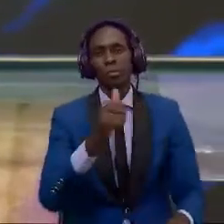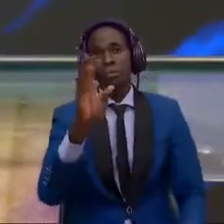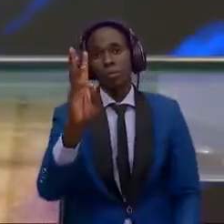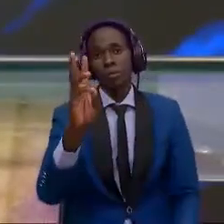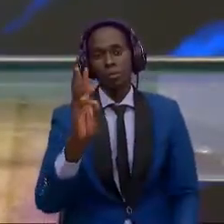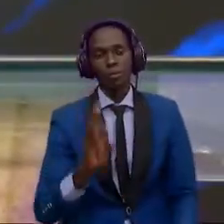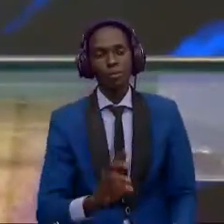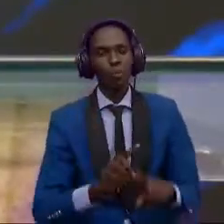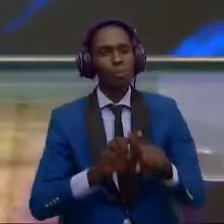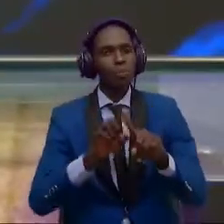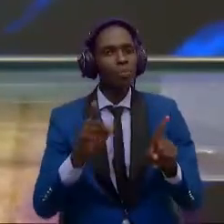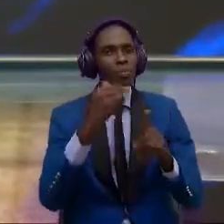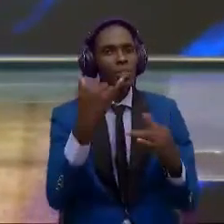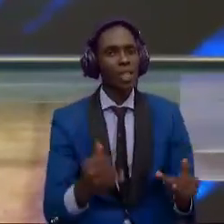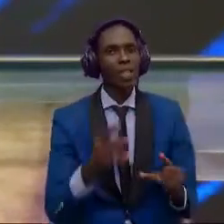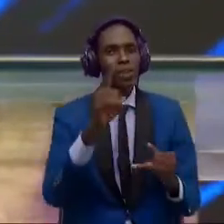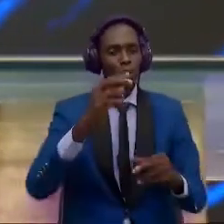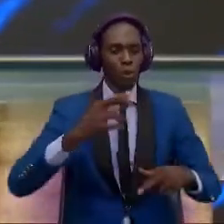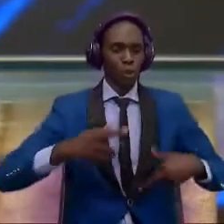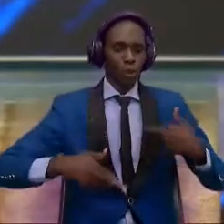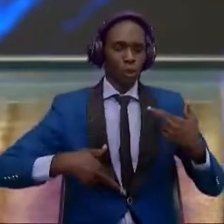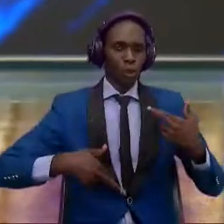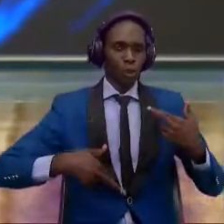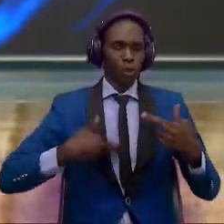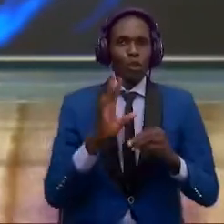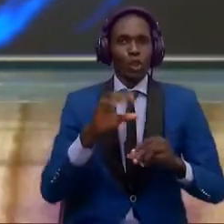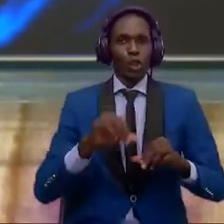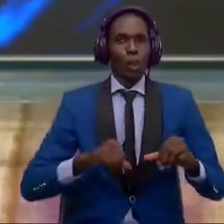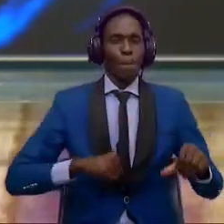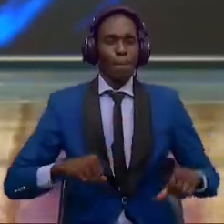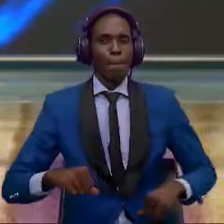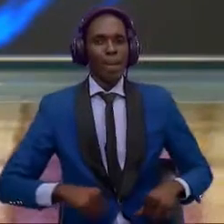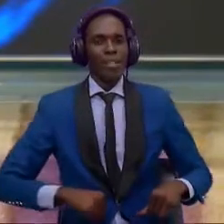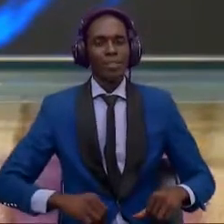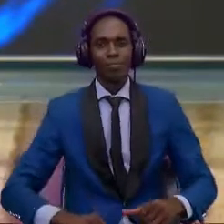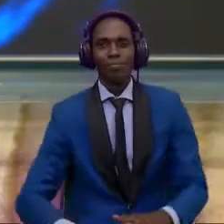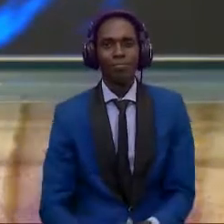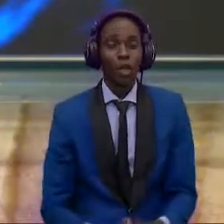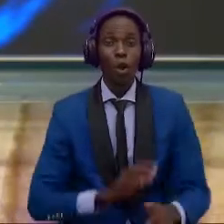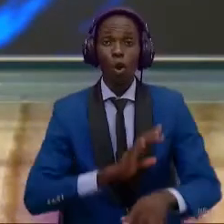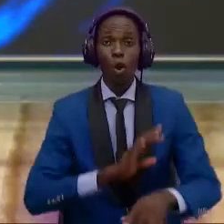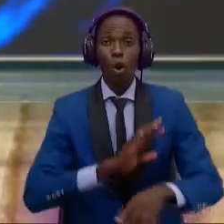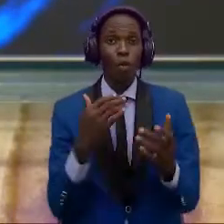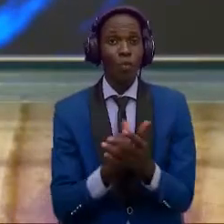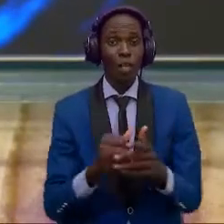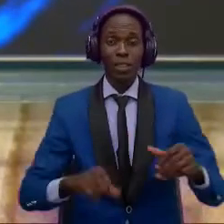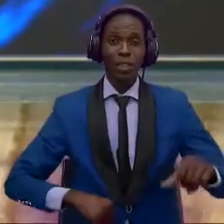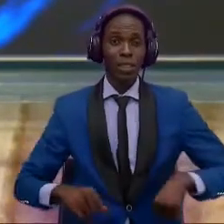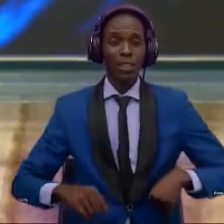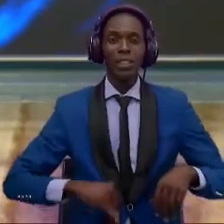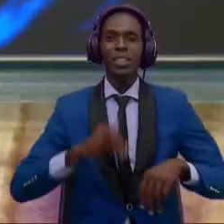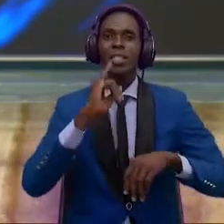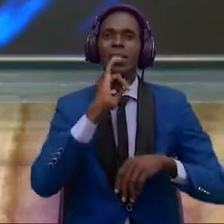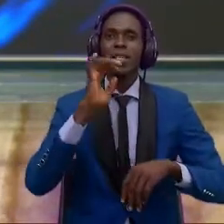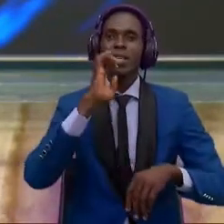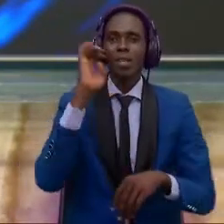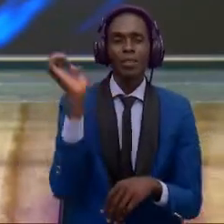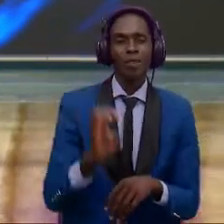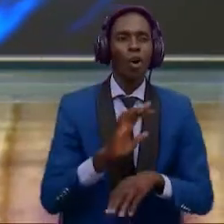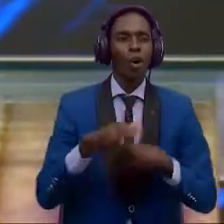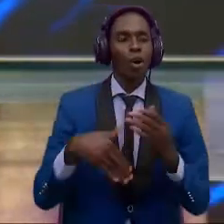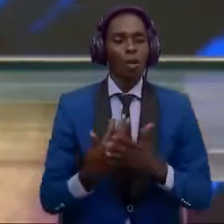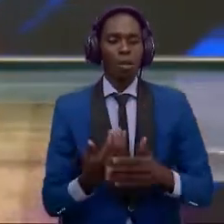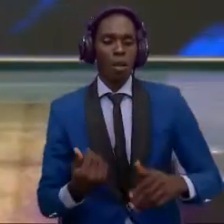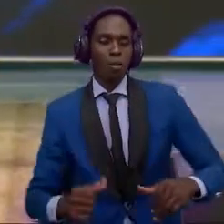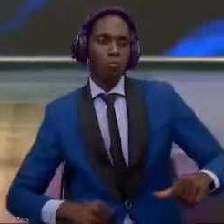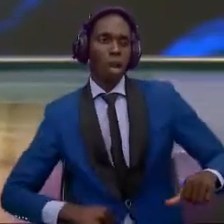now you rejoice in your boastings. All such rejoicing is evil. All the bragging,